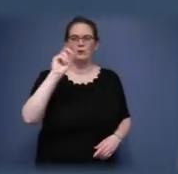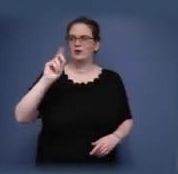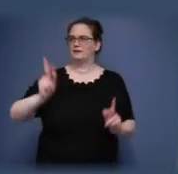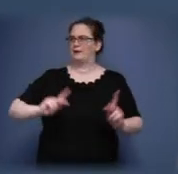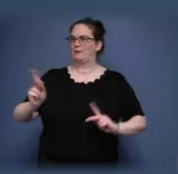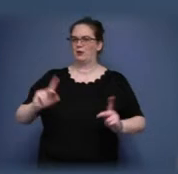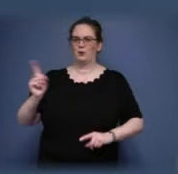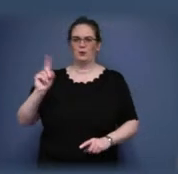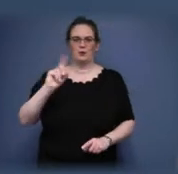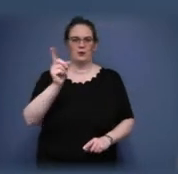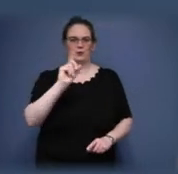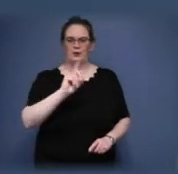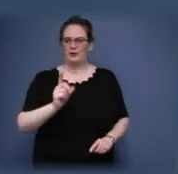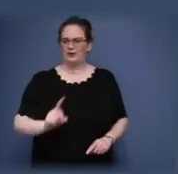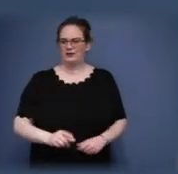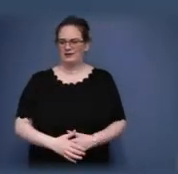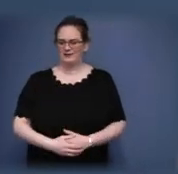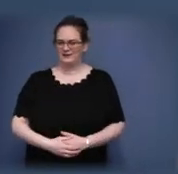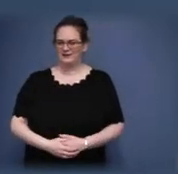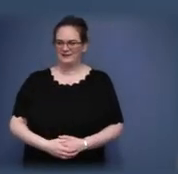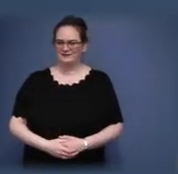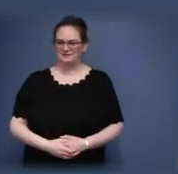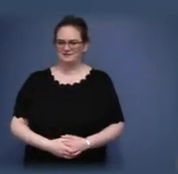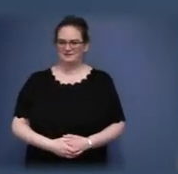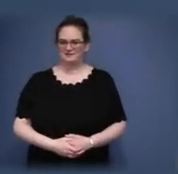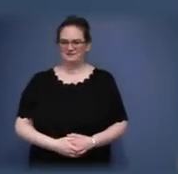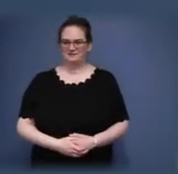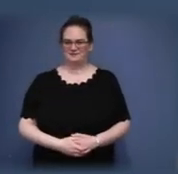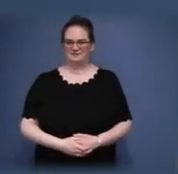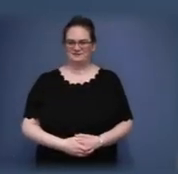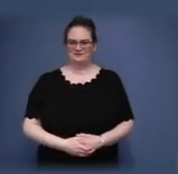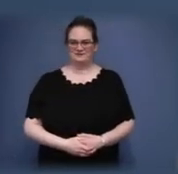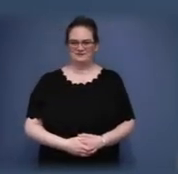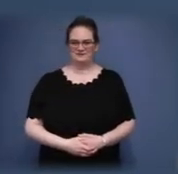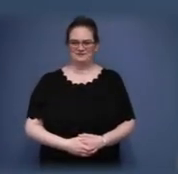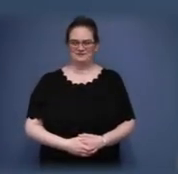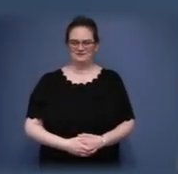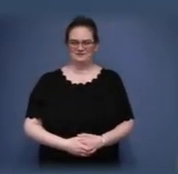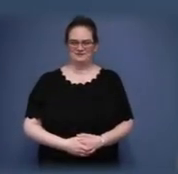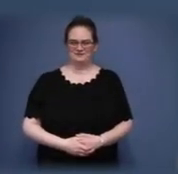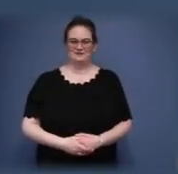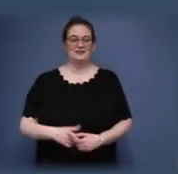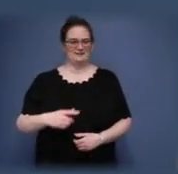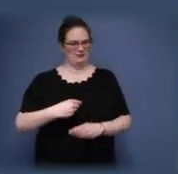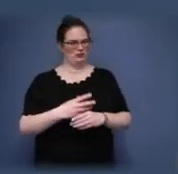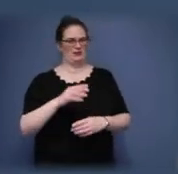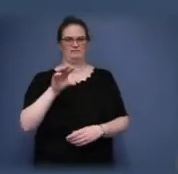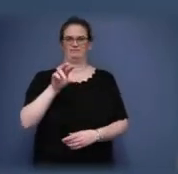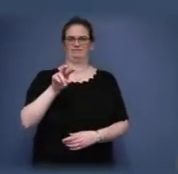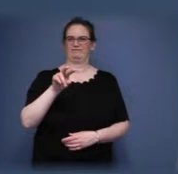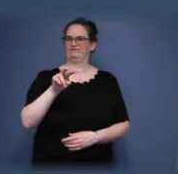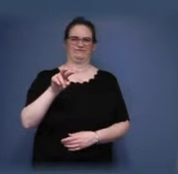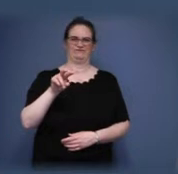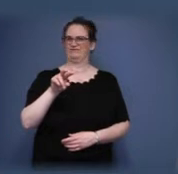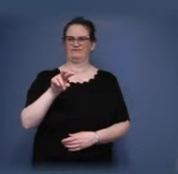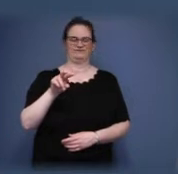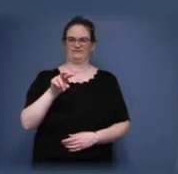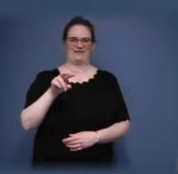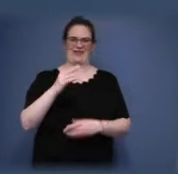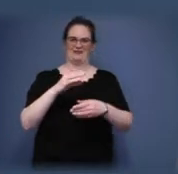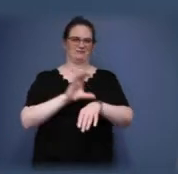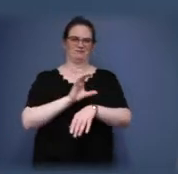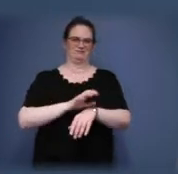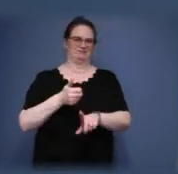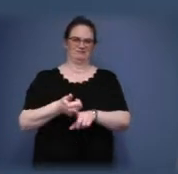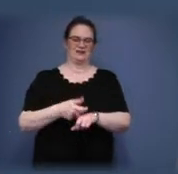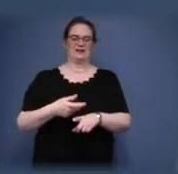the window that way, looking out the window that way, laying on the couch, still looking. She even tried telehealth. That didn't work for her. Now she's laying on the couch.